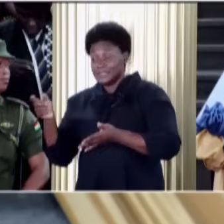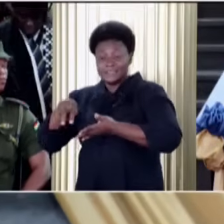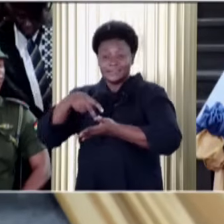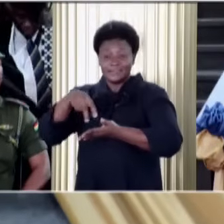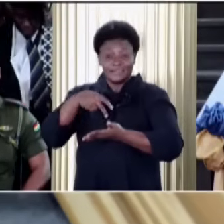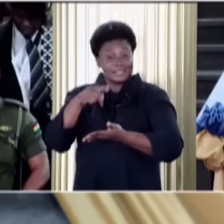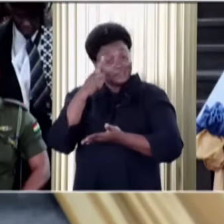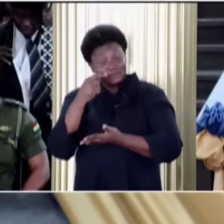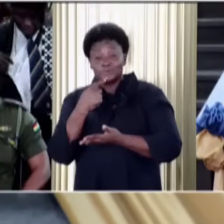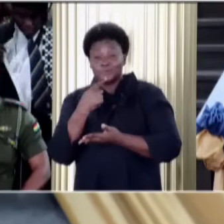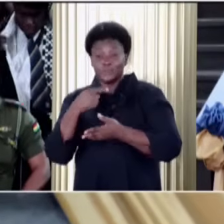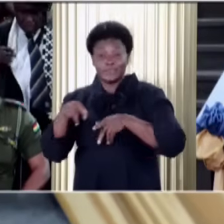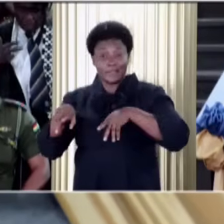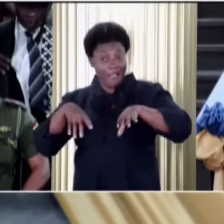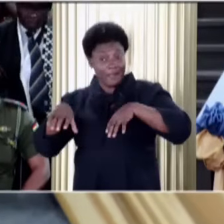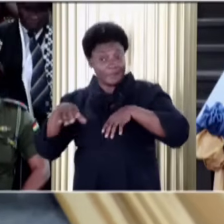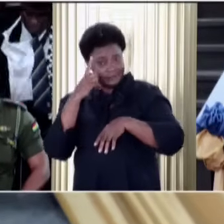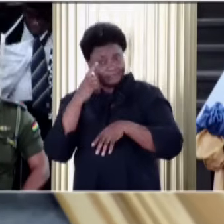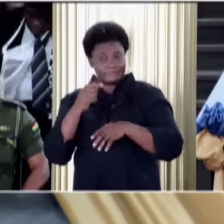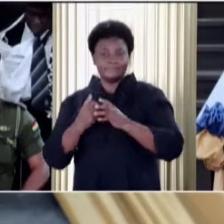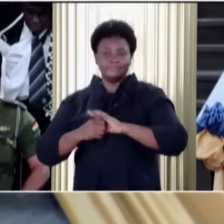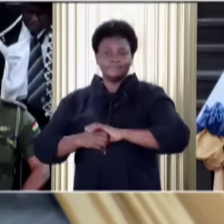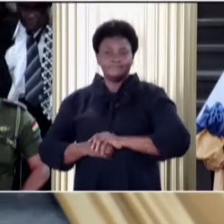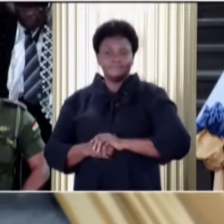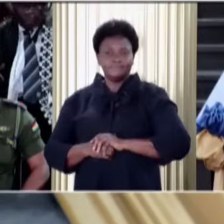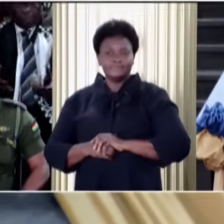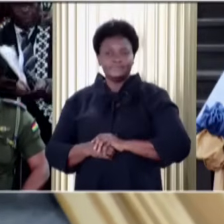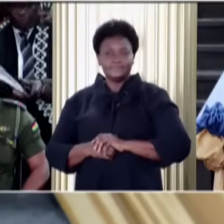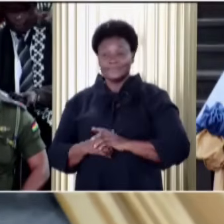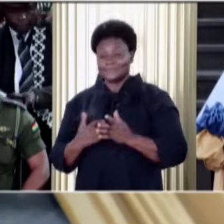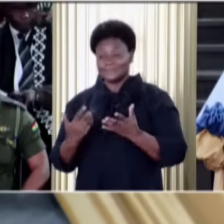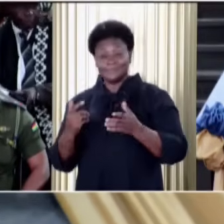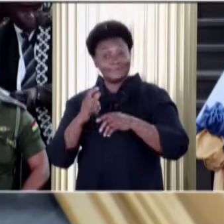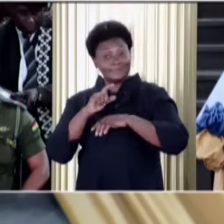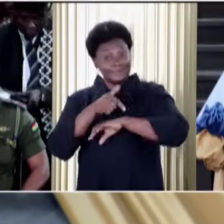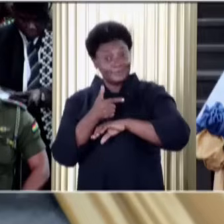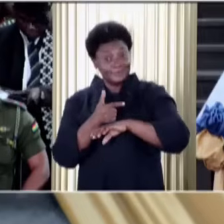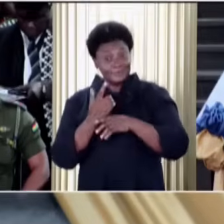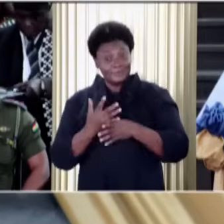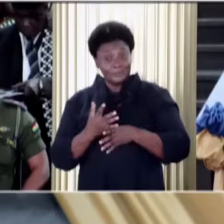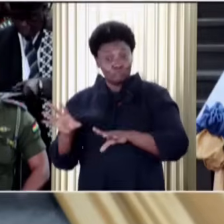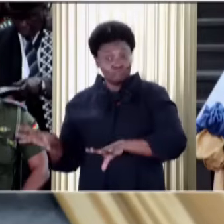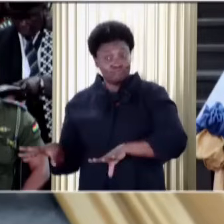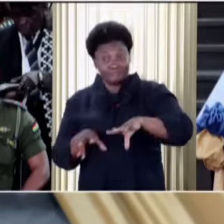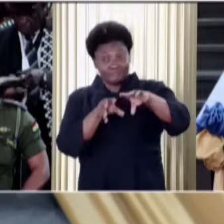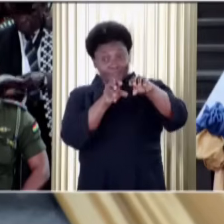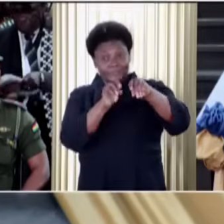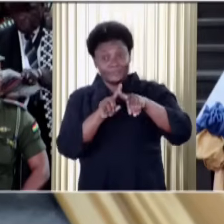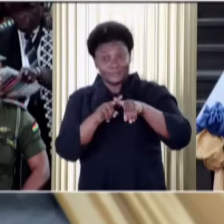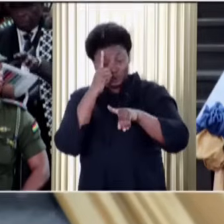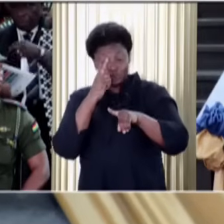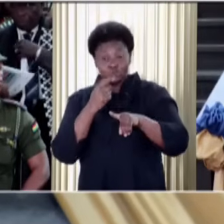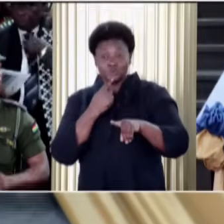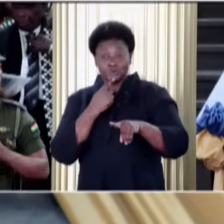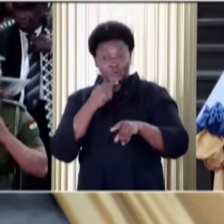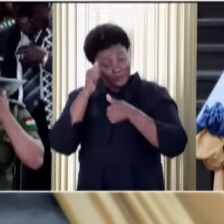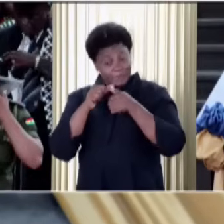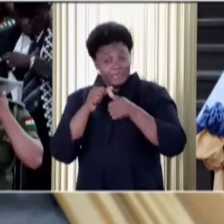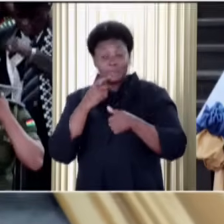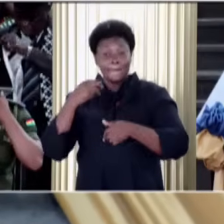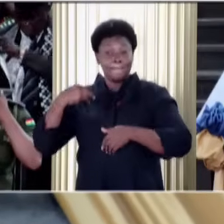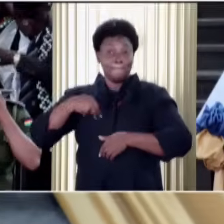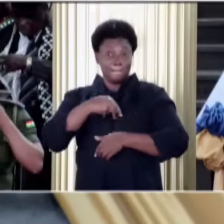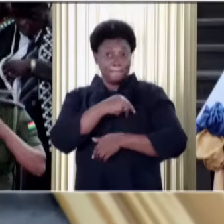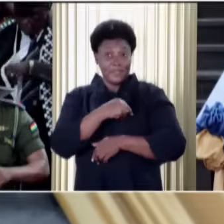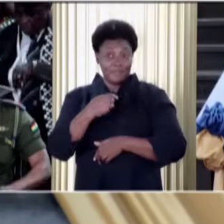the performances. Graduates, would like you, when we recess, please note that members of the platform party